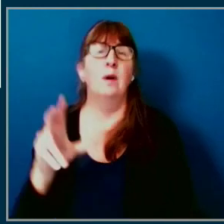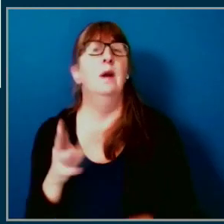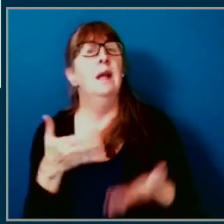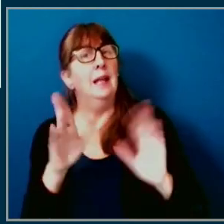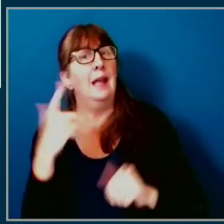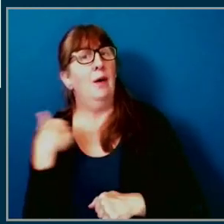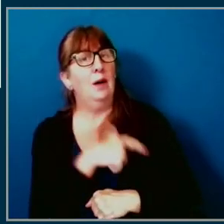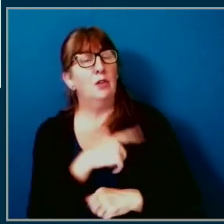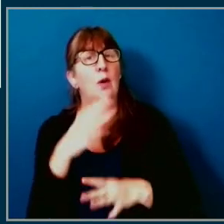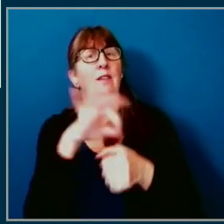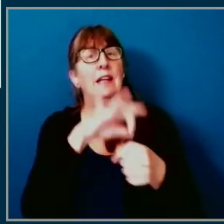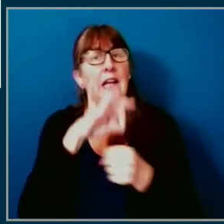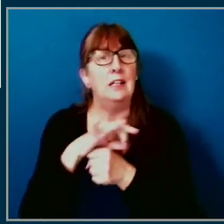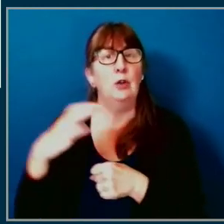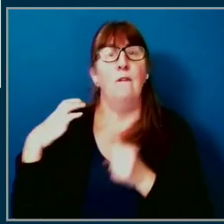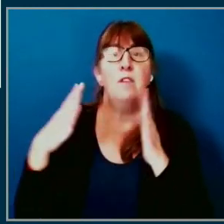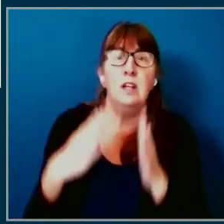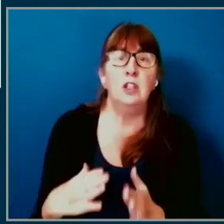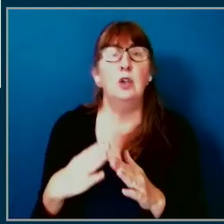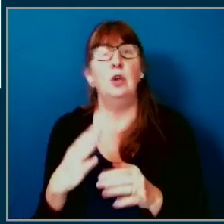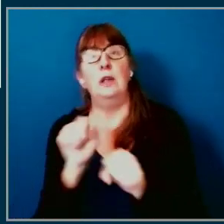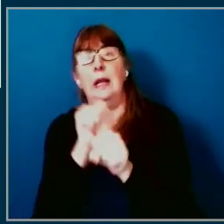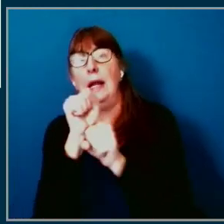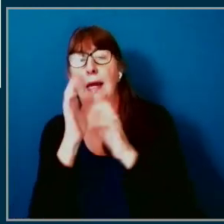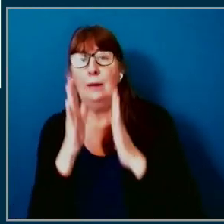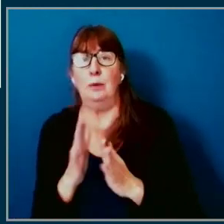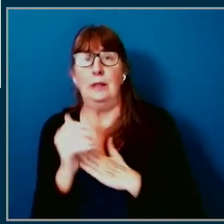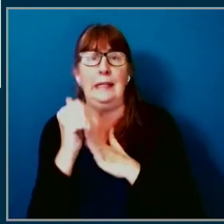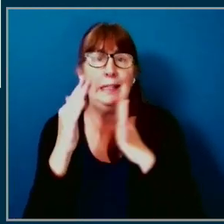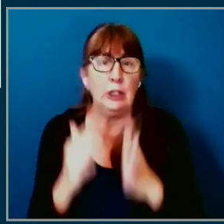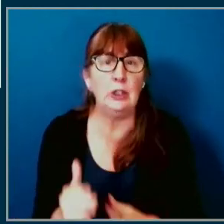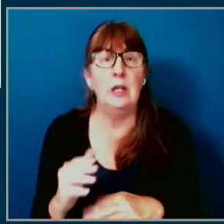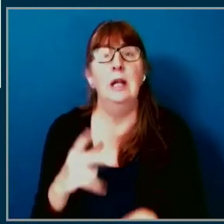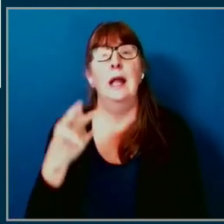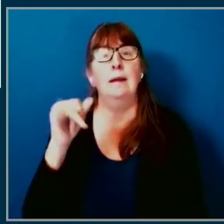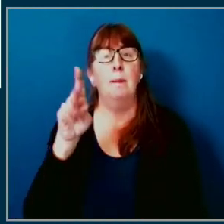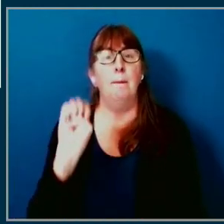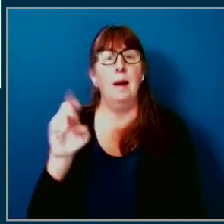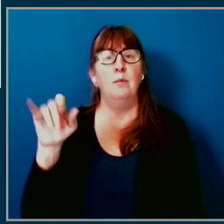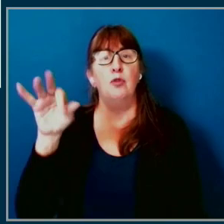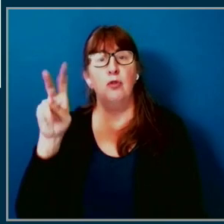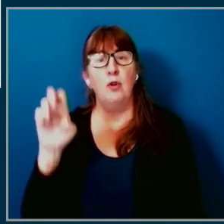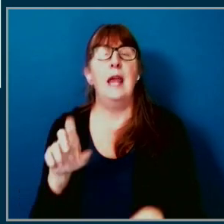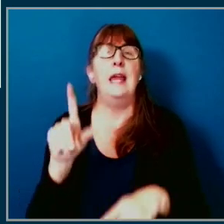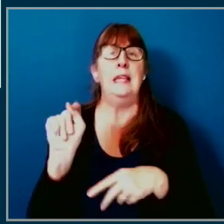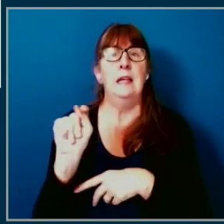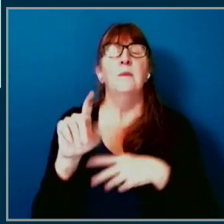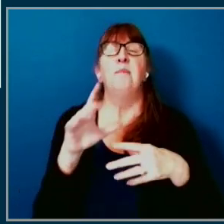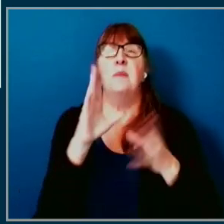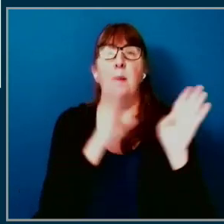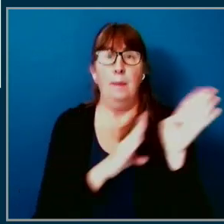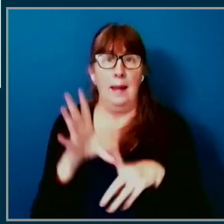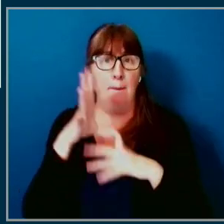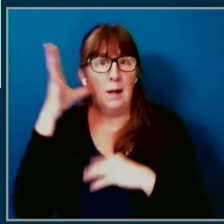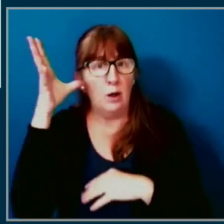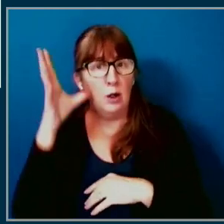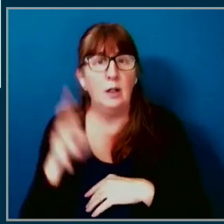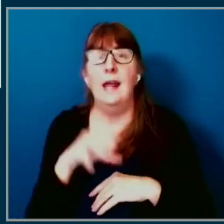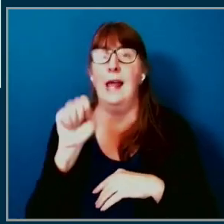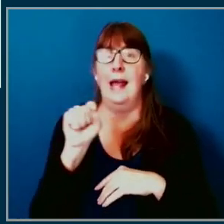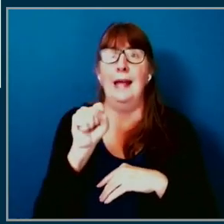labor leaders like the pipe trades, Planned Parenthood organizations, SEIU, CNA, UDW,